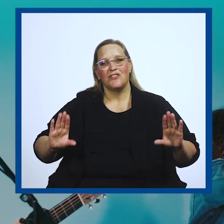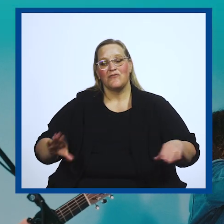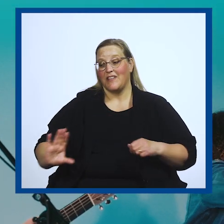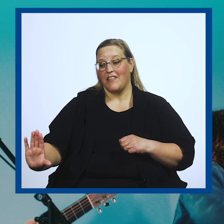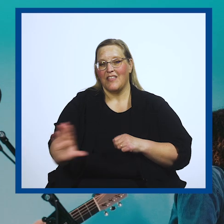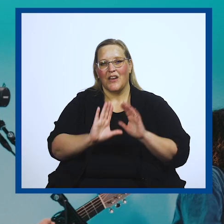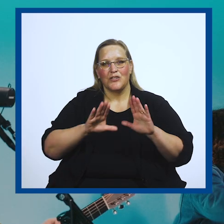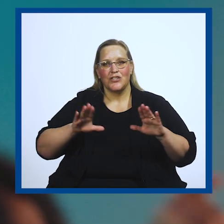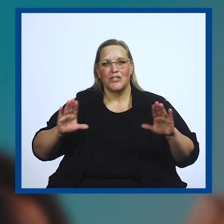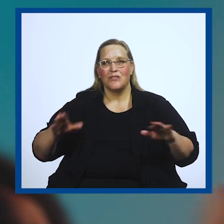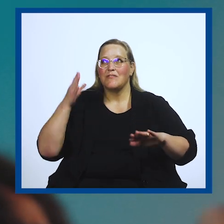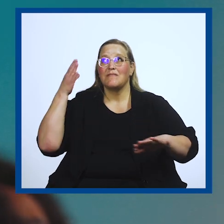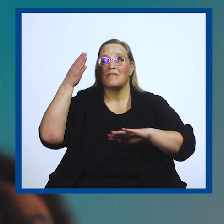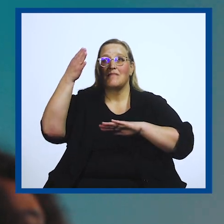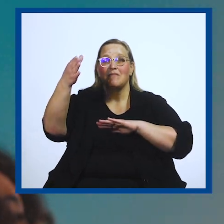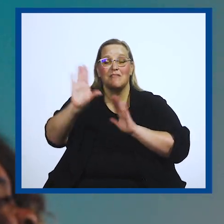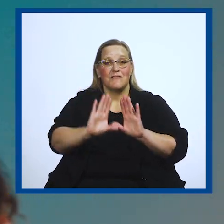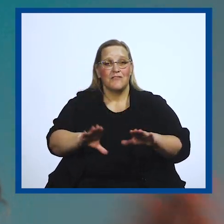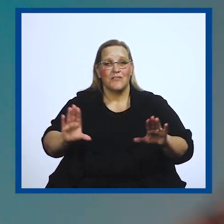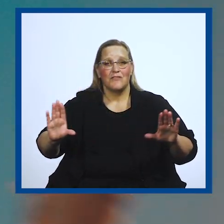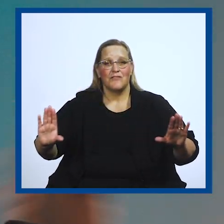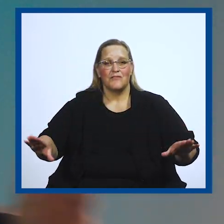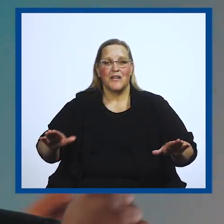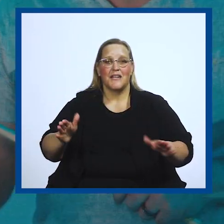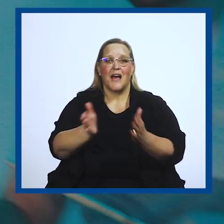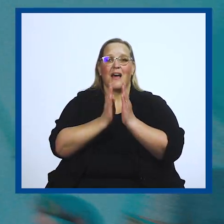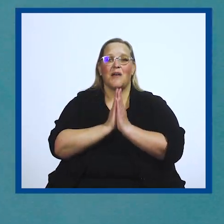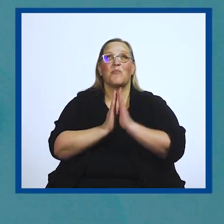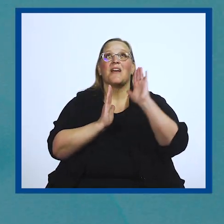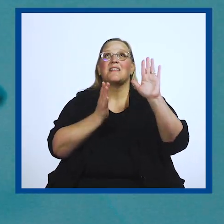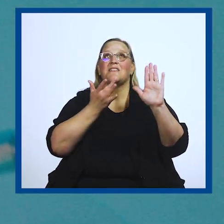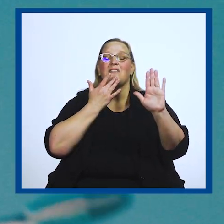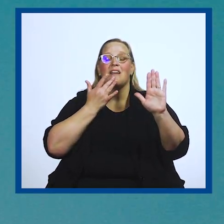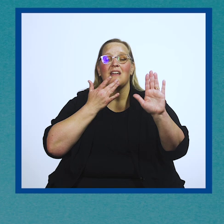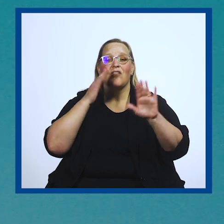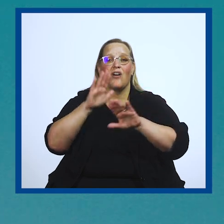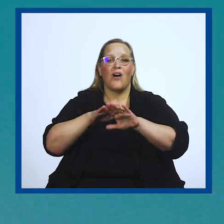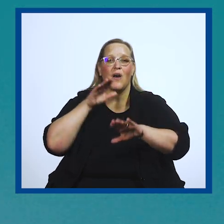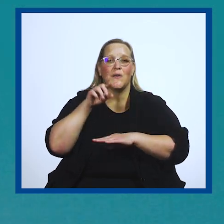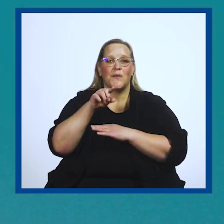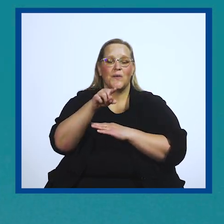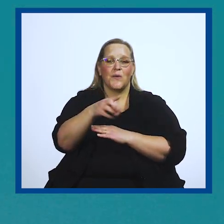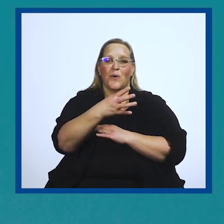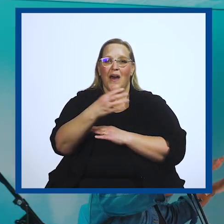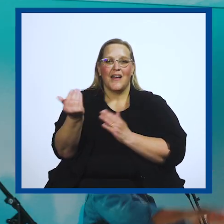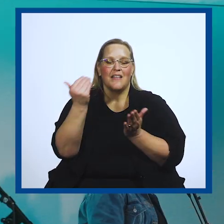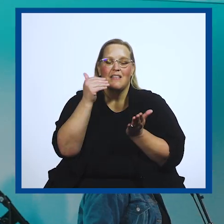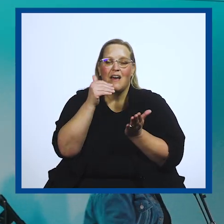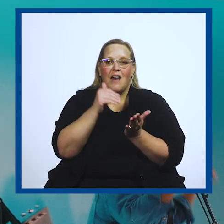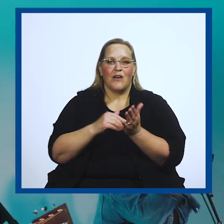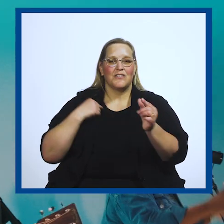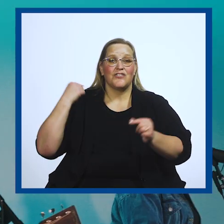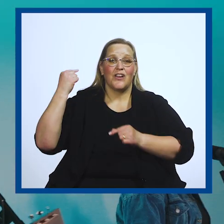their children, and their children. May his favor be upon you and